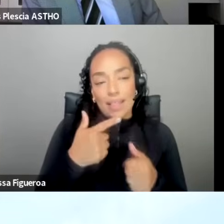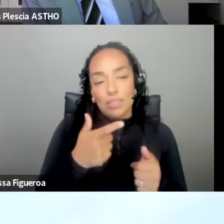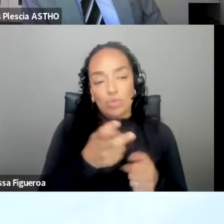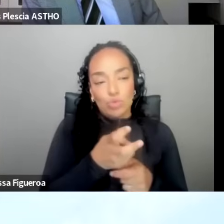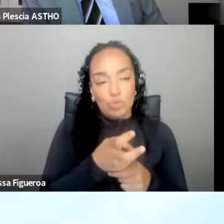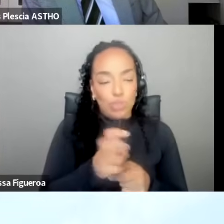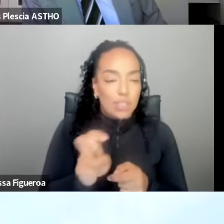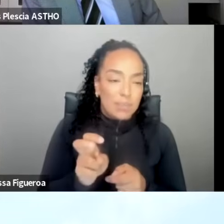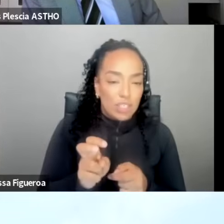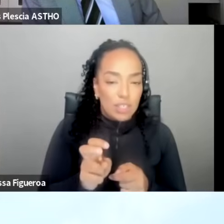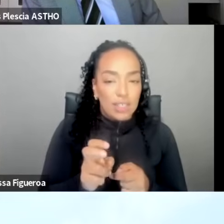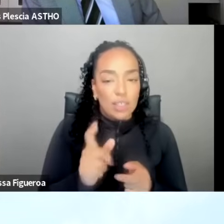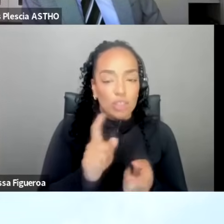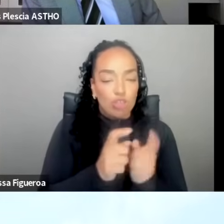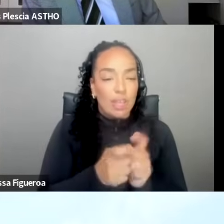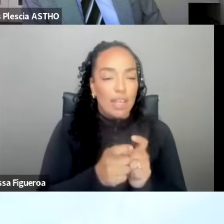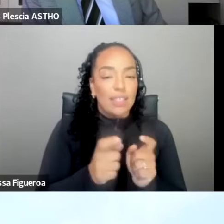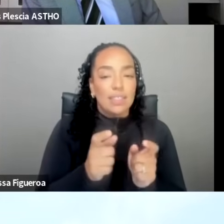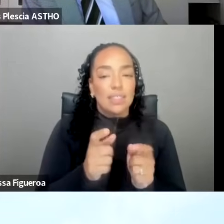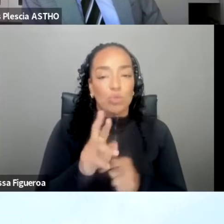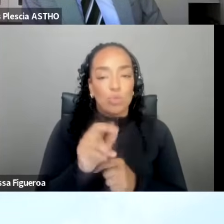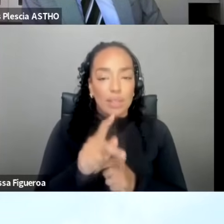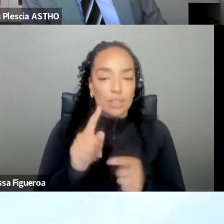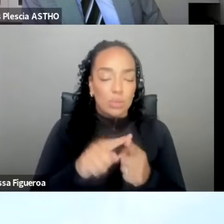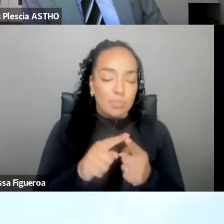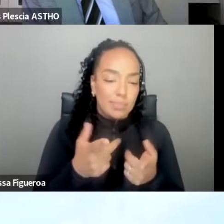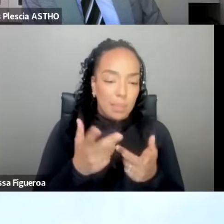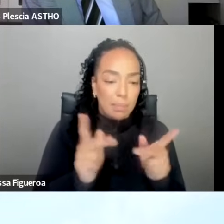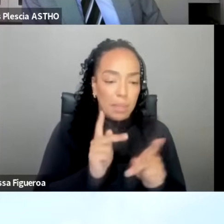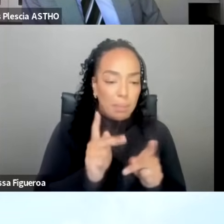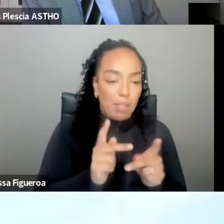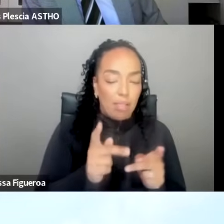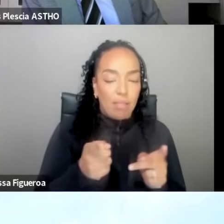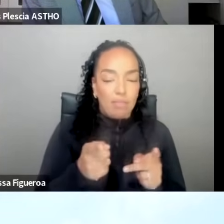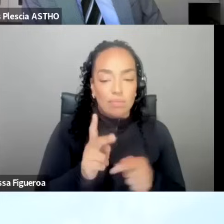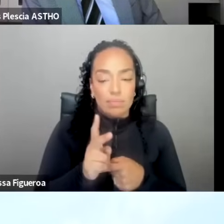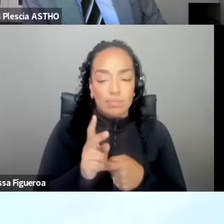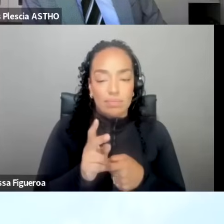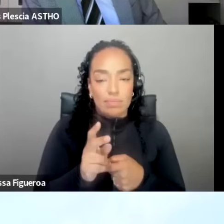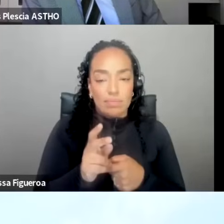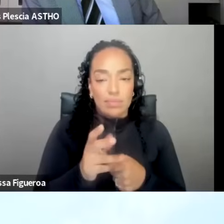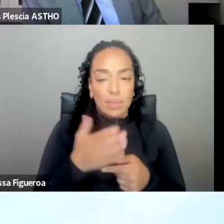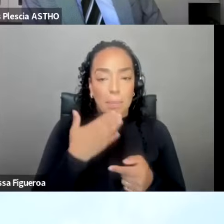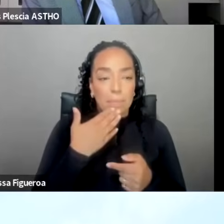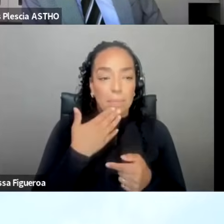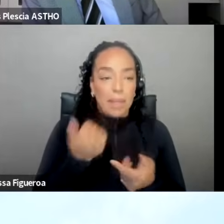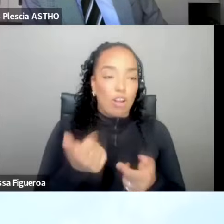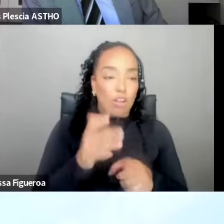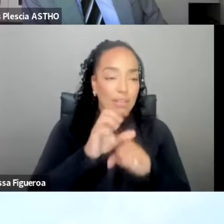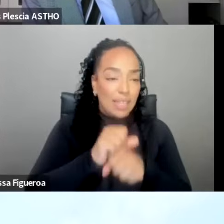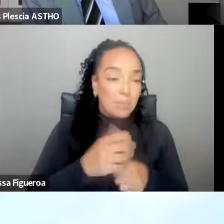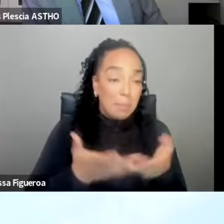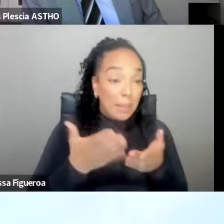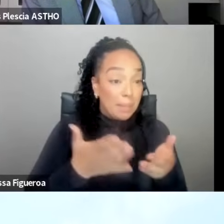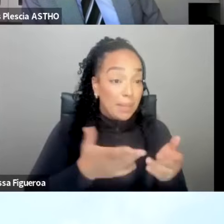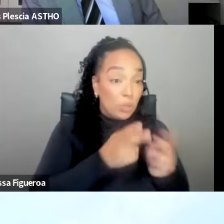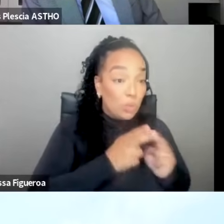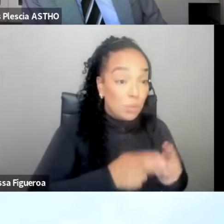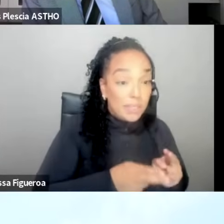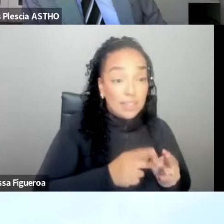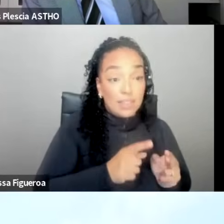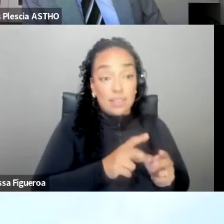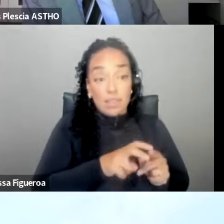risk to people that the virus is changing to be better adapted to human-to-human transmission. Again, clusters